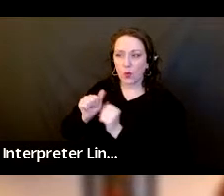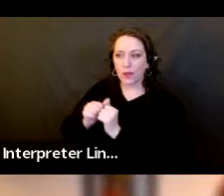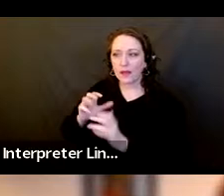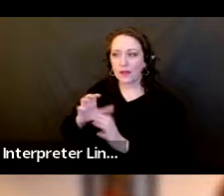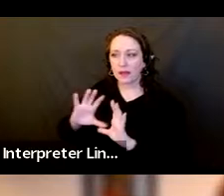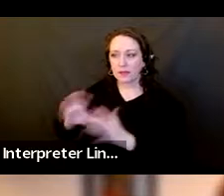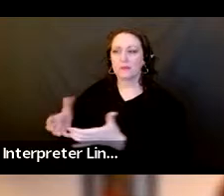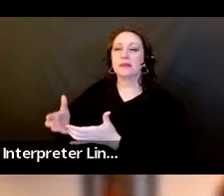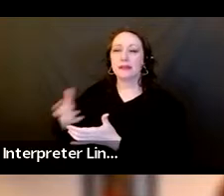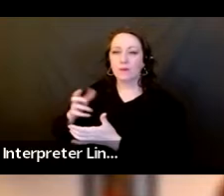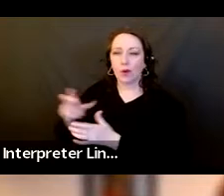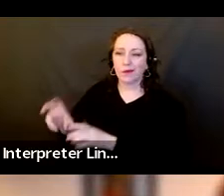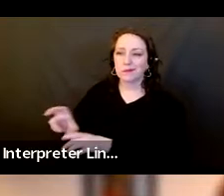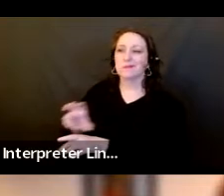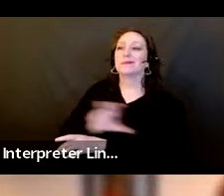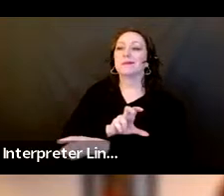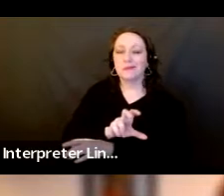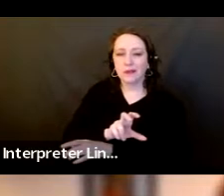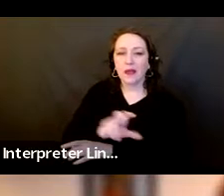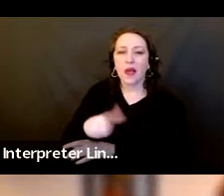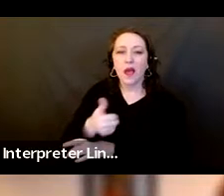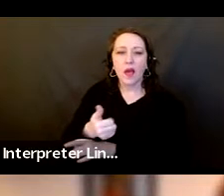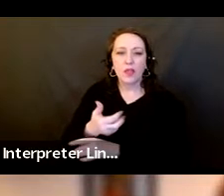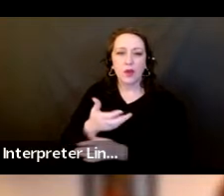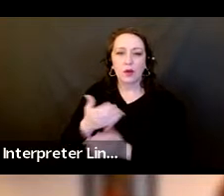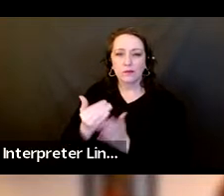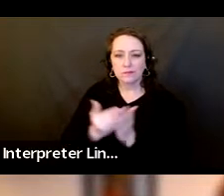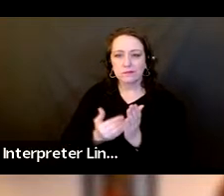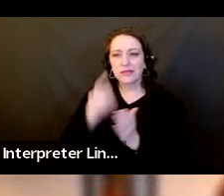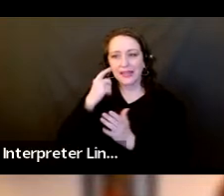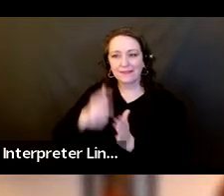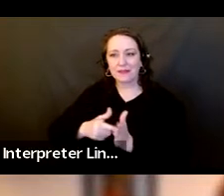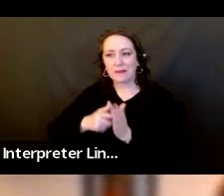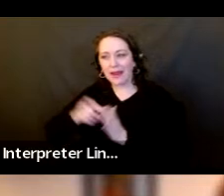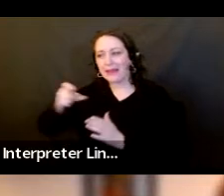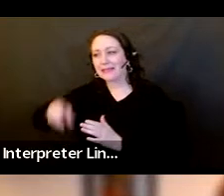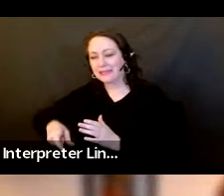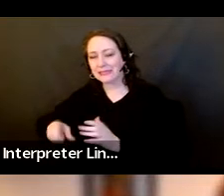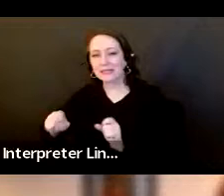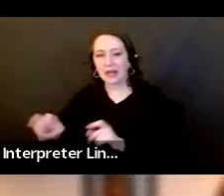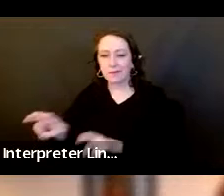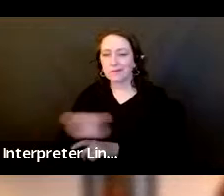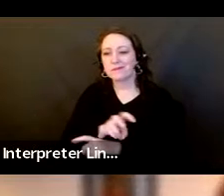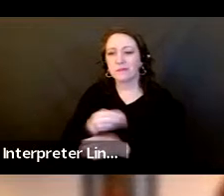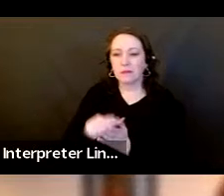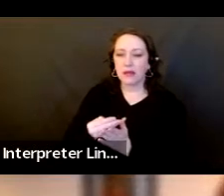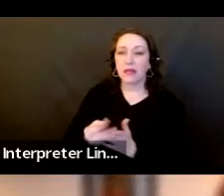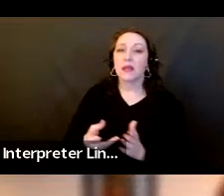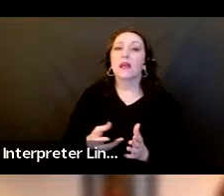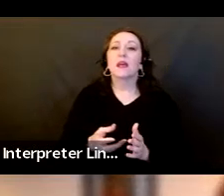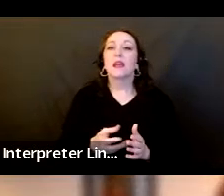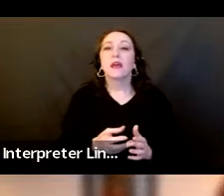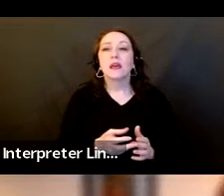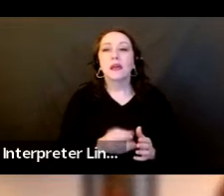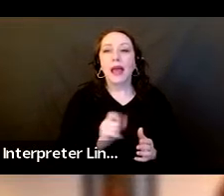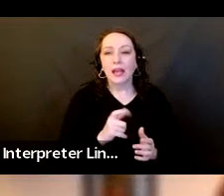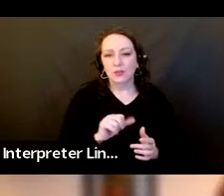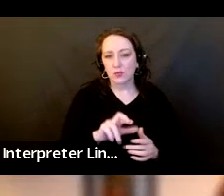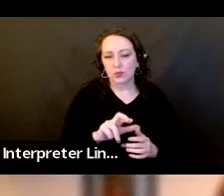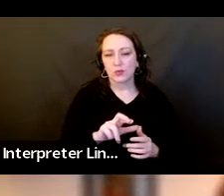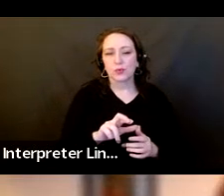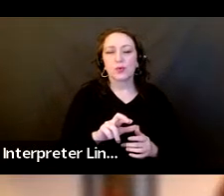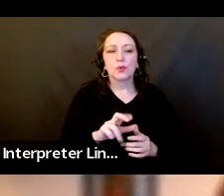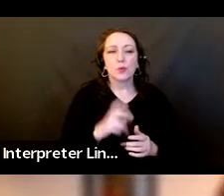to reallocate to support other measures kind of when we see demand and the need for it. Okay. And the one we just talked about as far